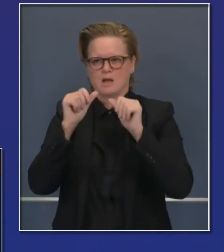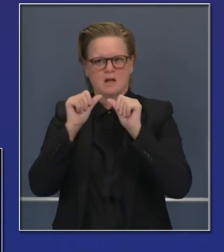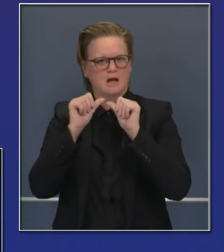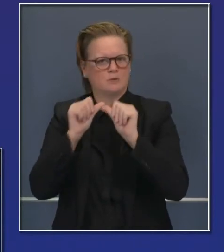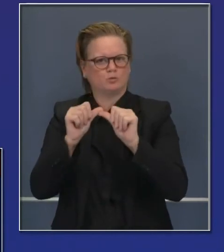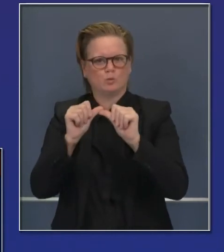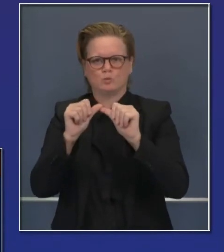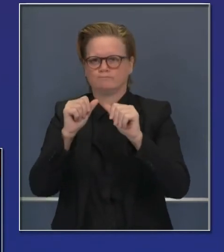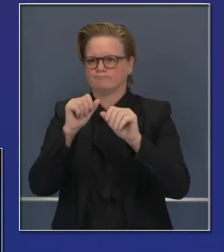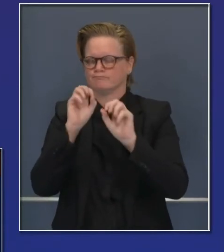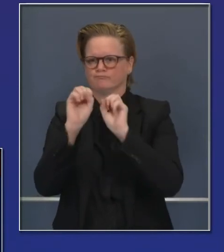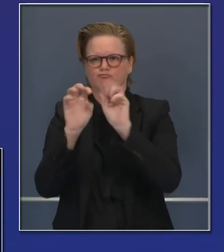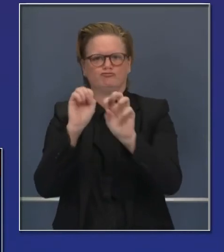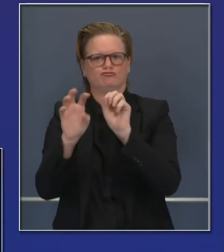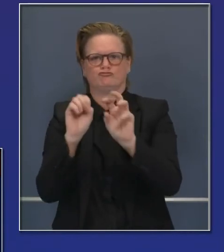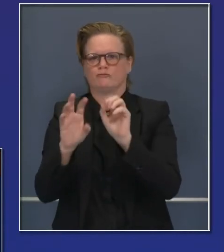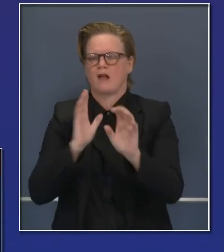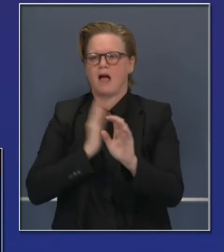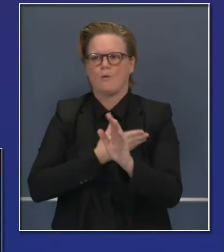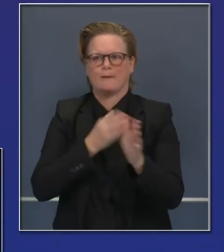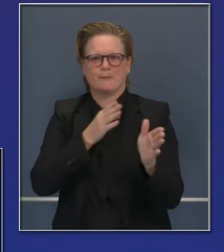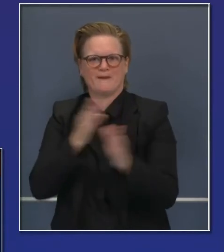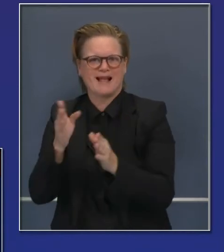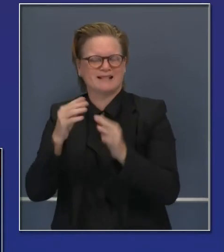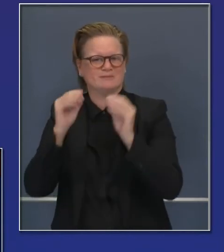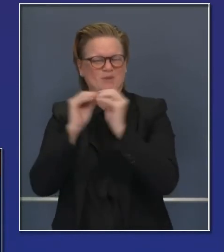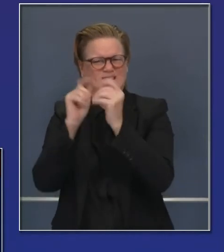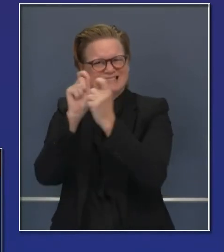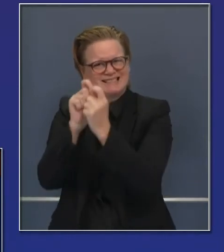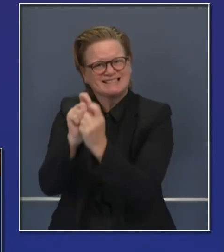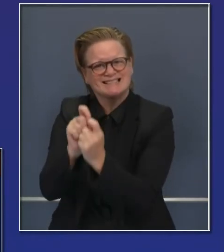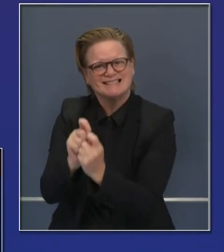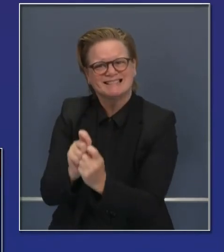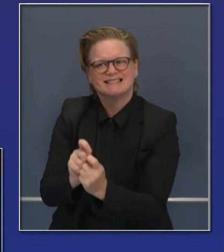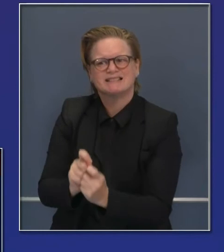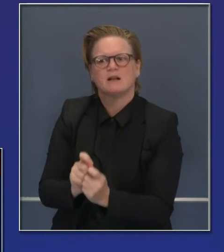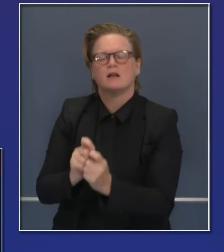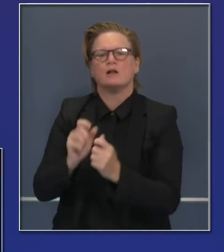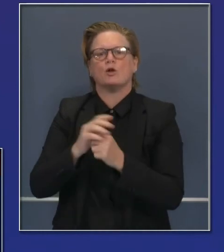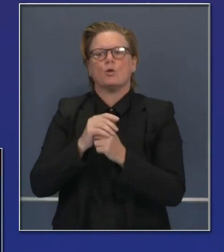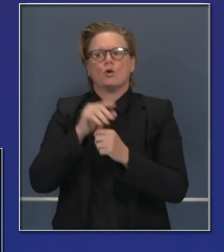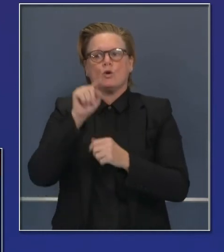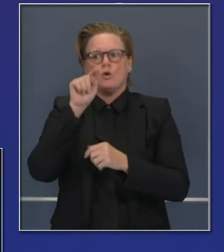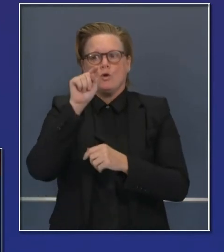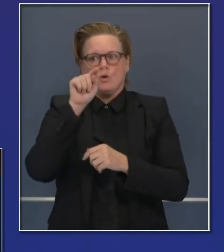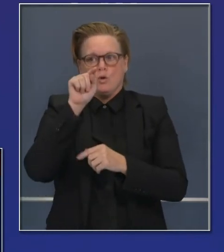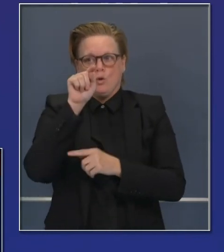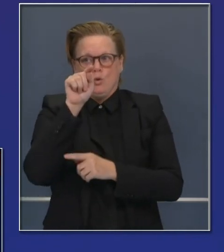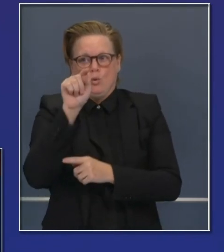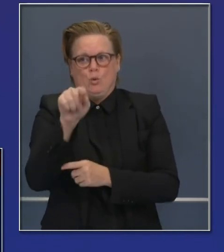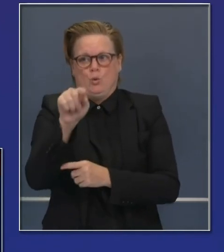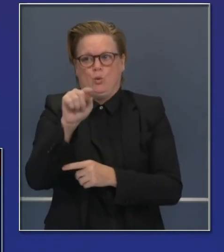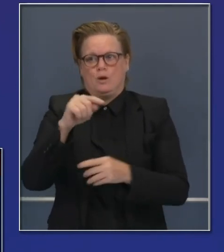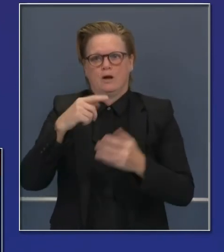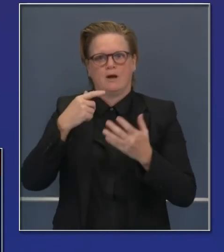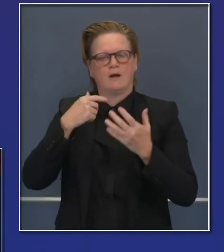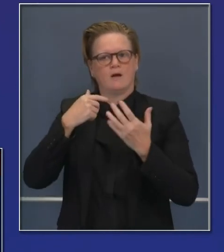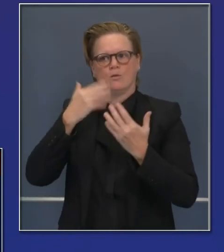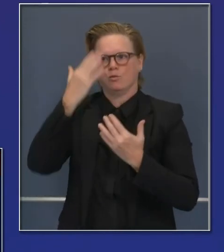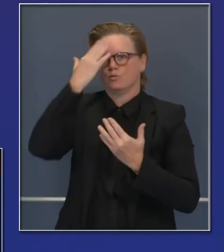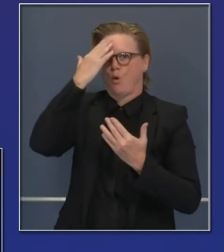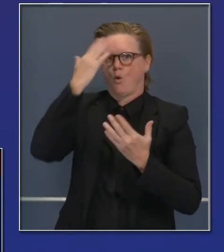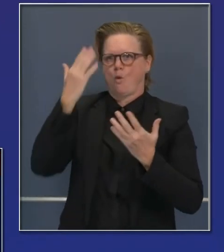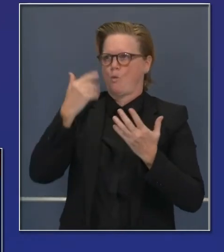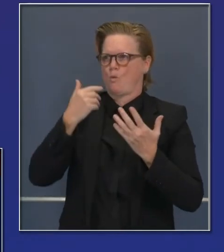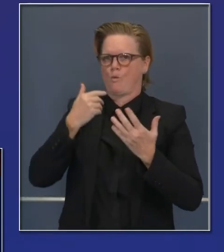in specific terms about where you are in the queue of prioritization for the distribution of